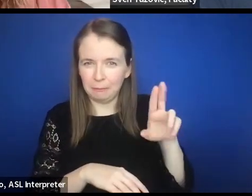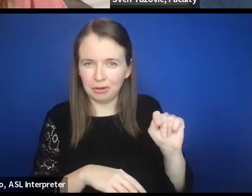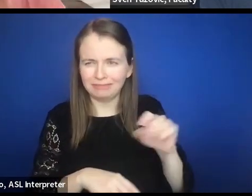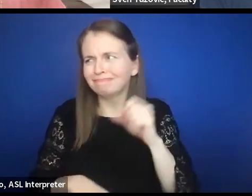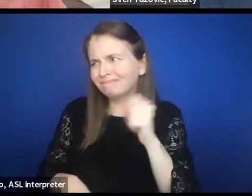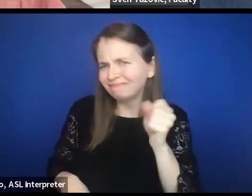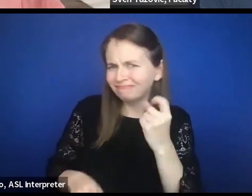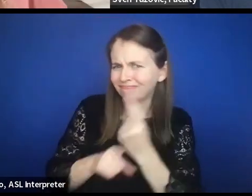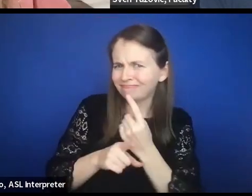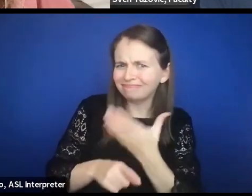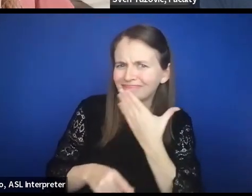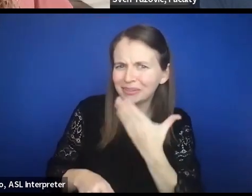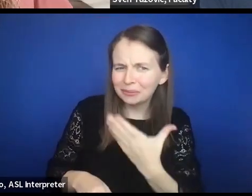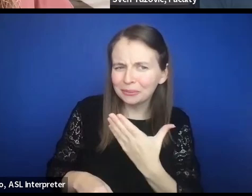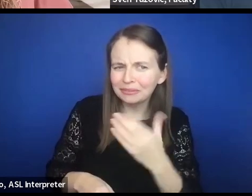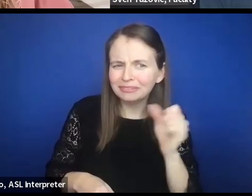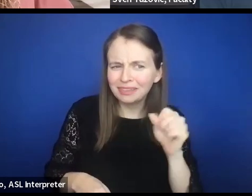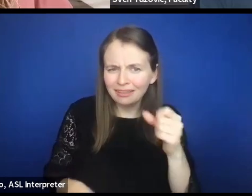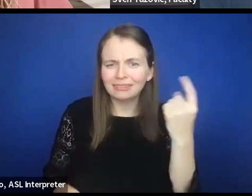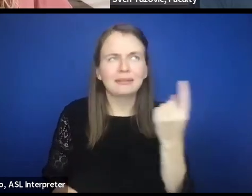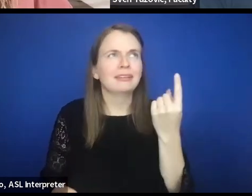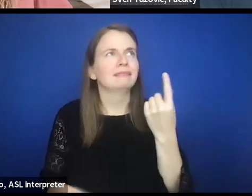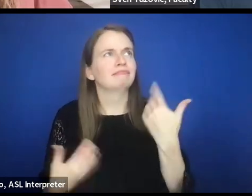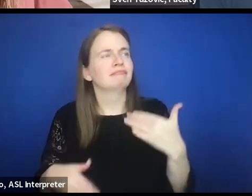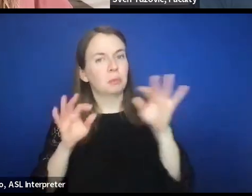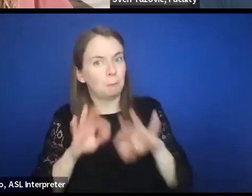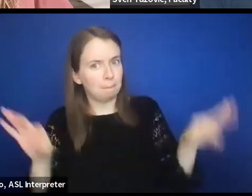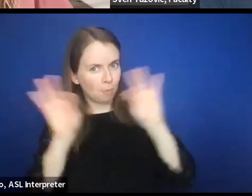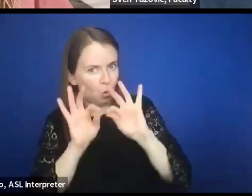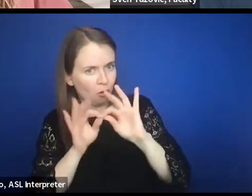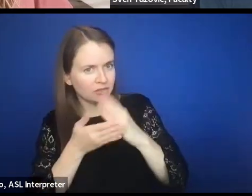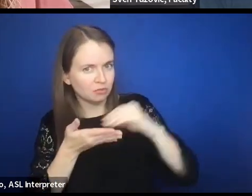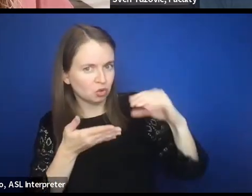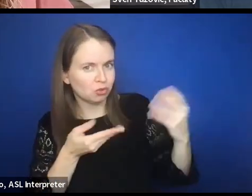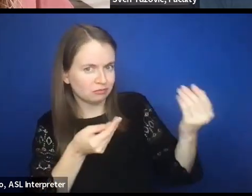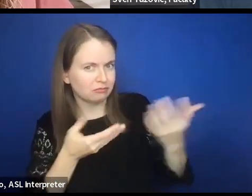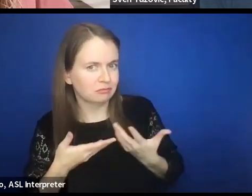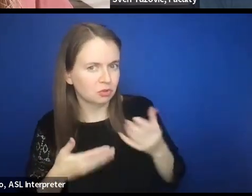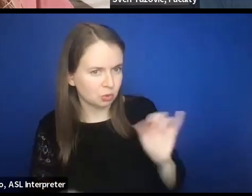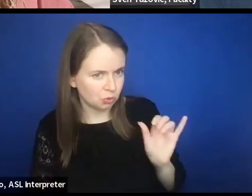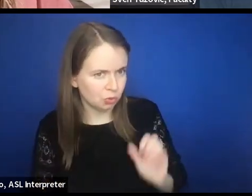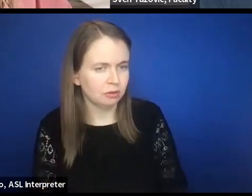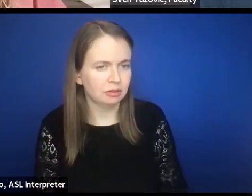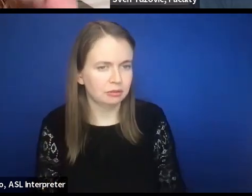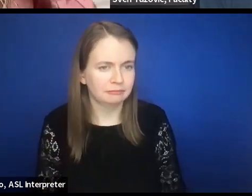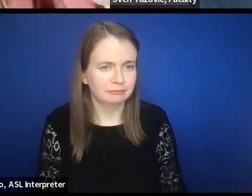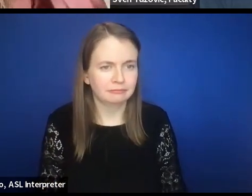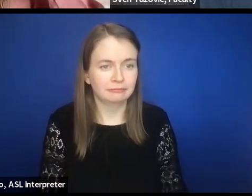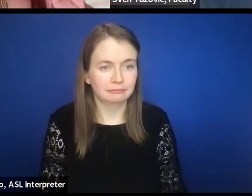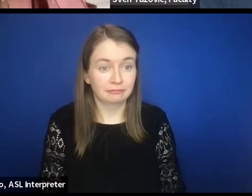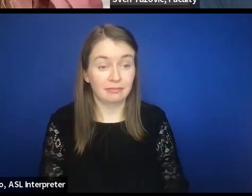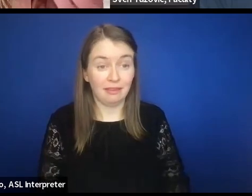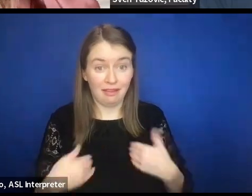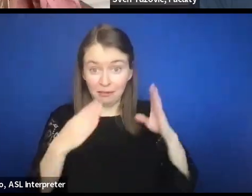Yeah. Thank you. And I think this is also something very, very important. And also some students share this. Of course, if you're coming in